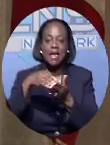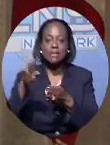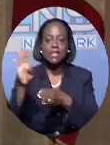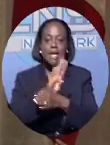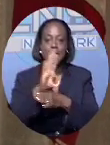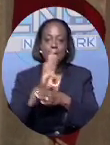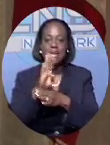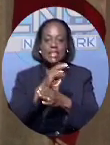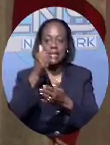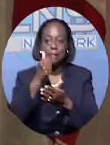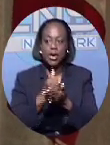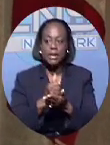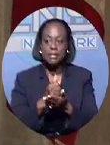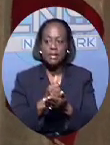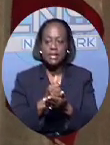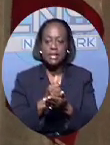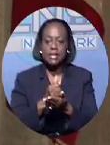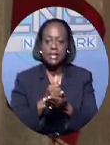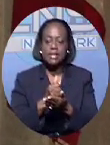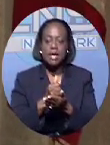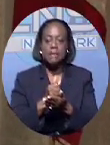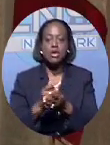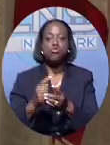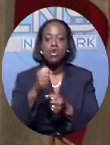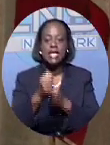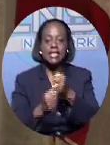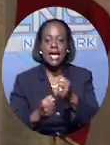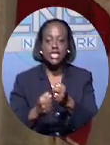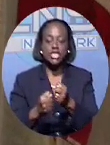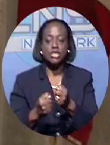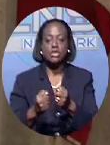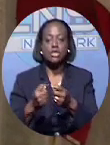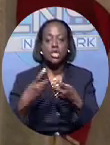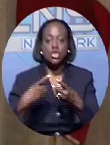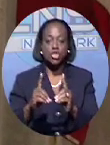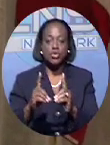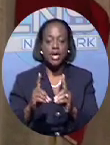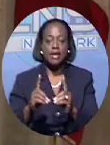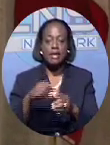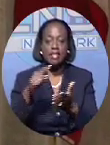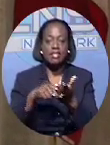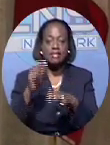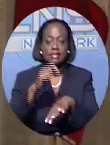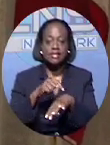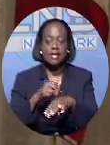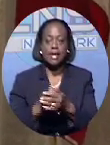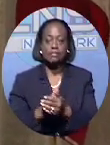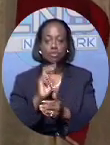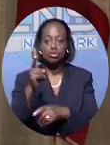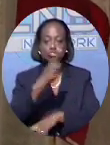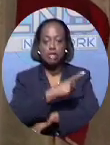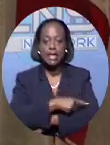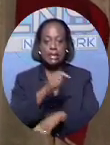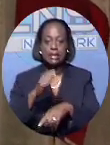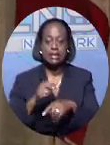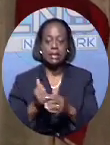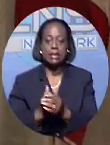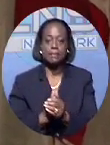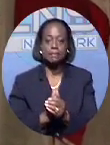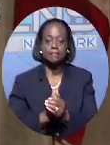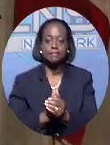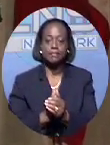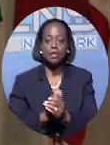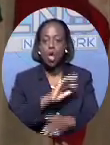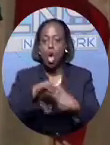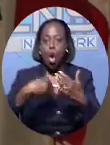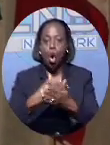business appointments will be transacted during the course of the next 2 days. And all